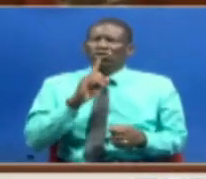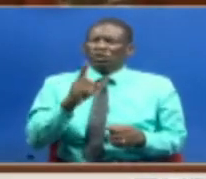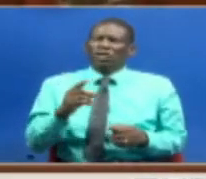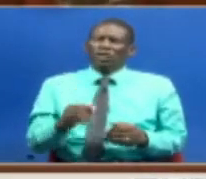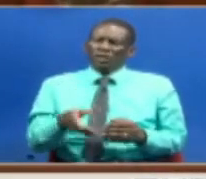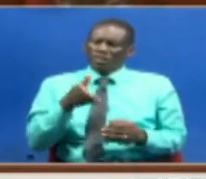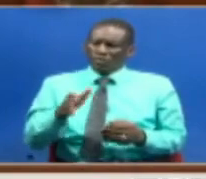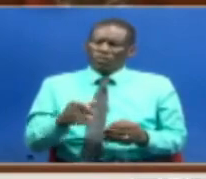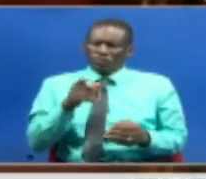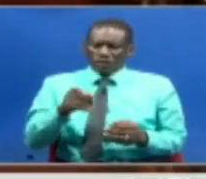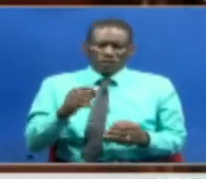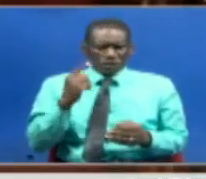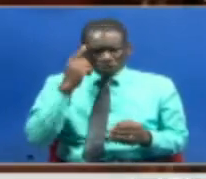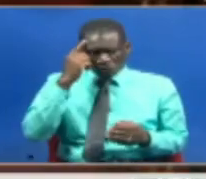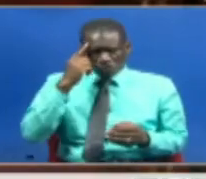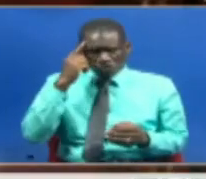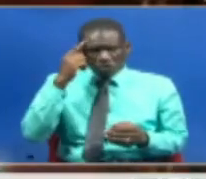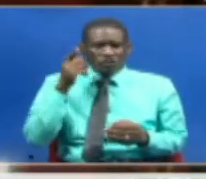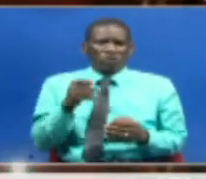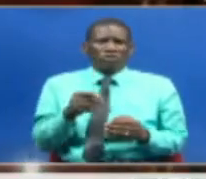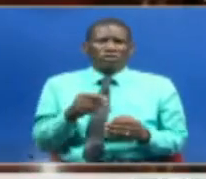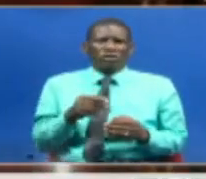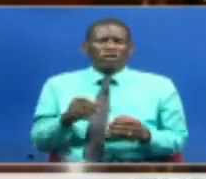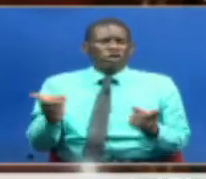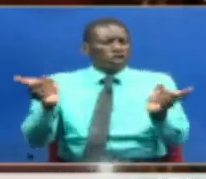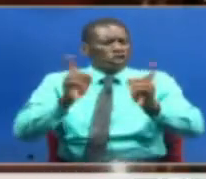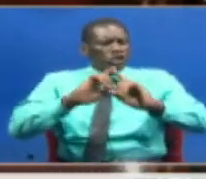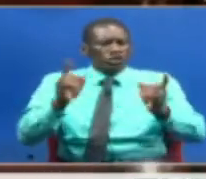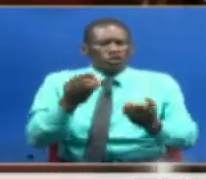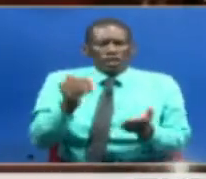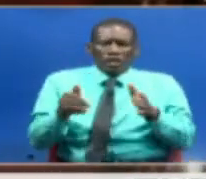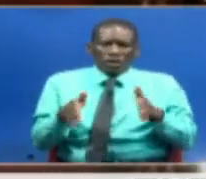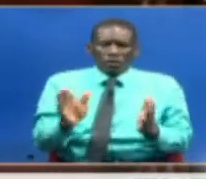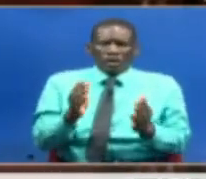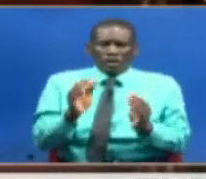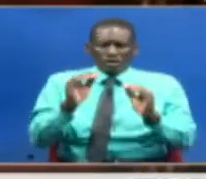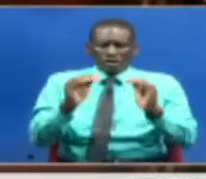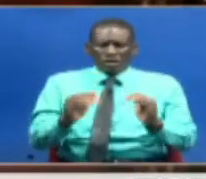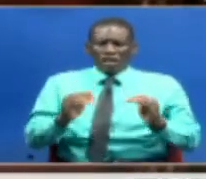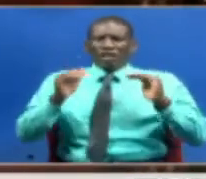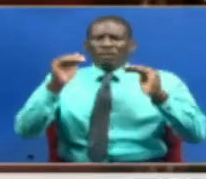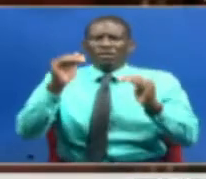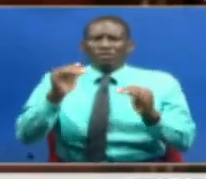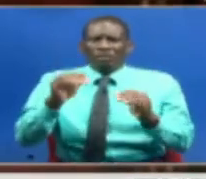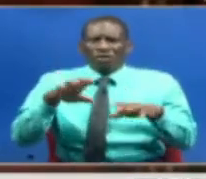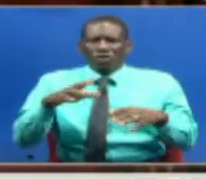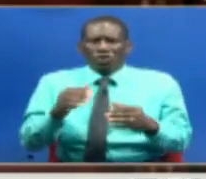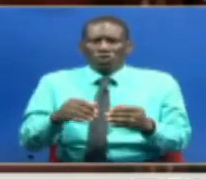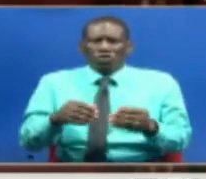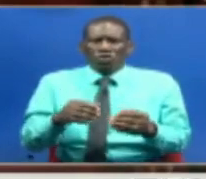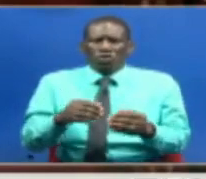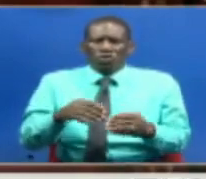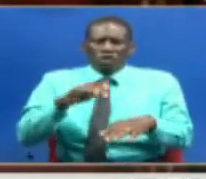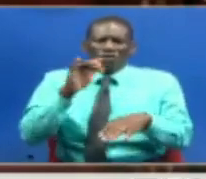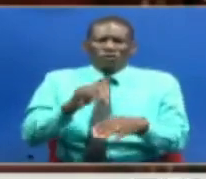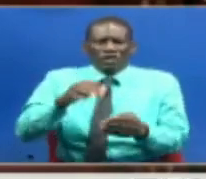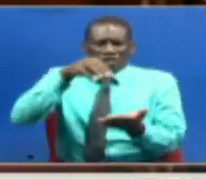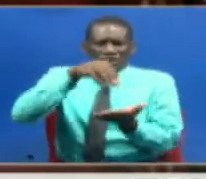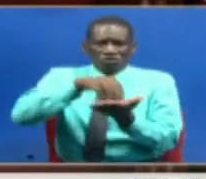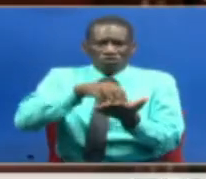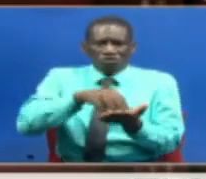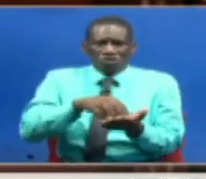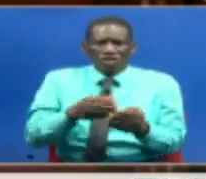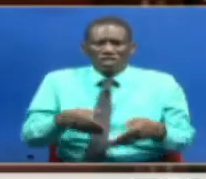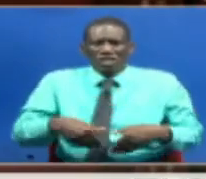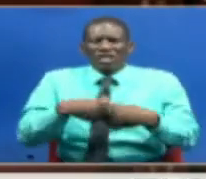This recognition does not in any way elevate it to or affect the status given